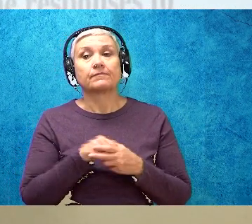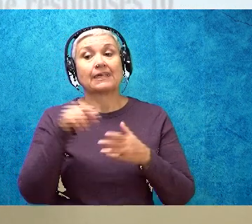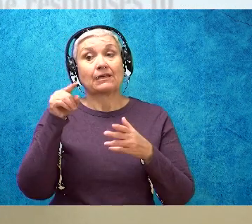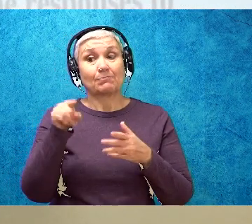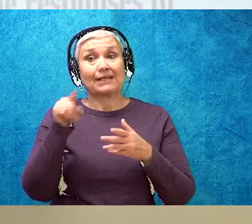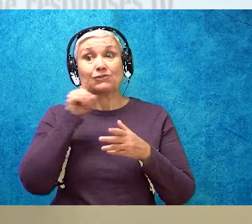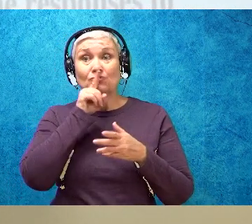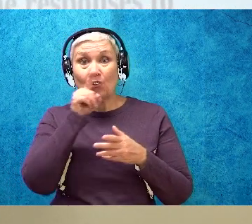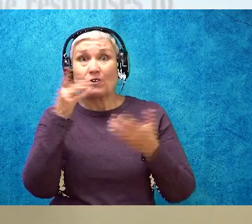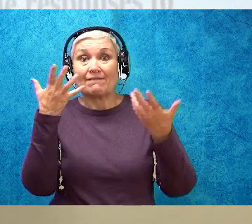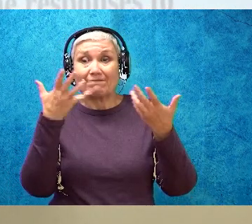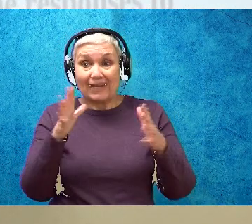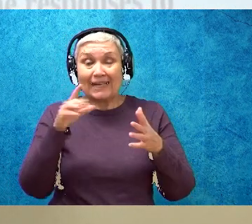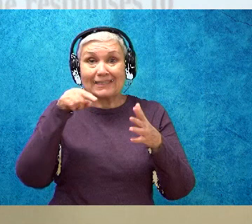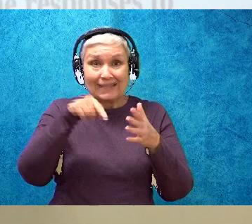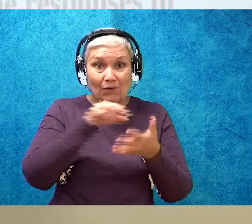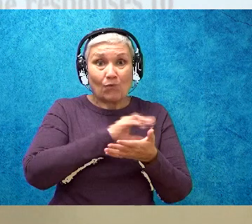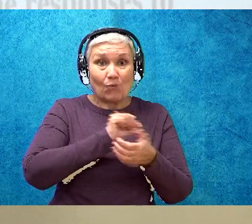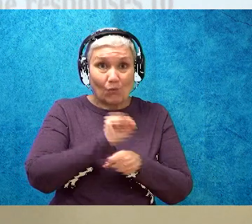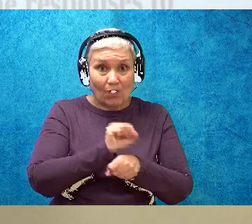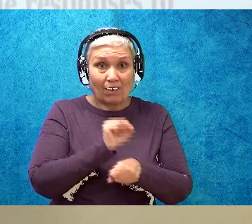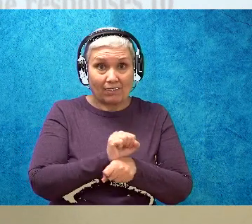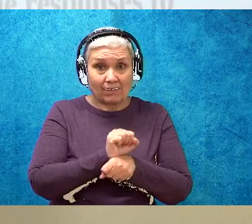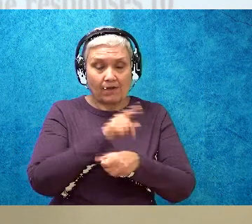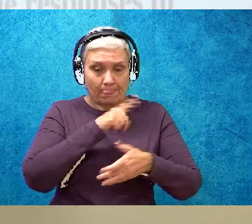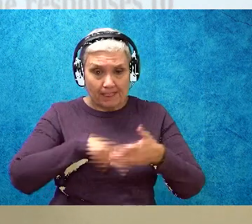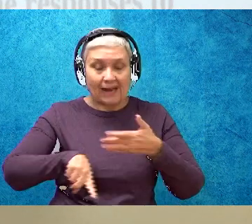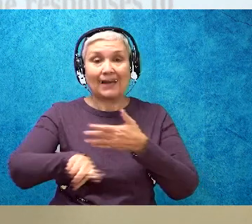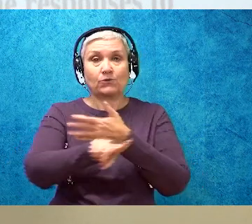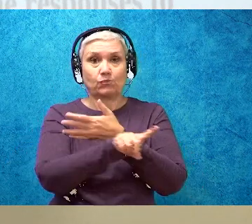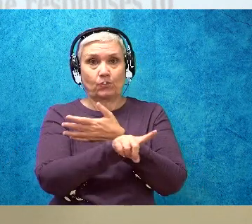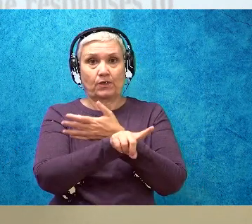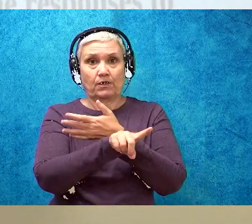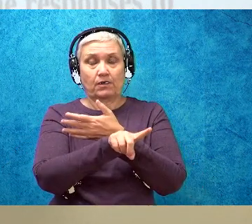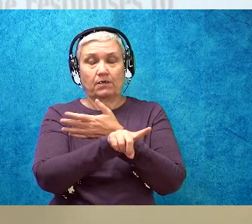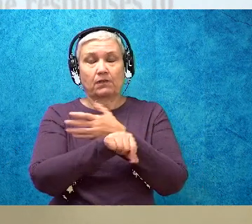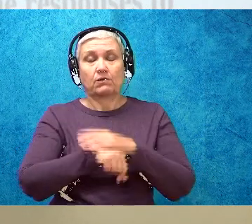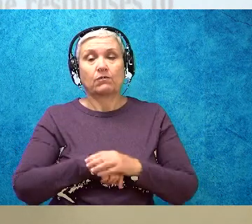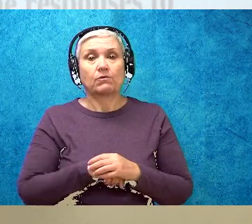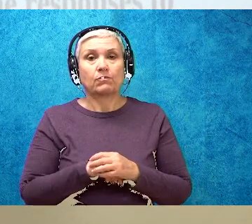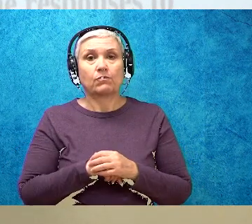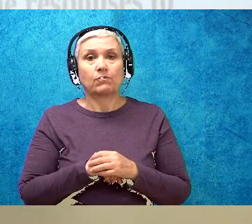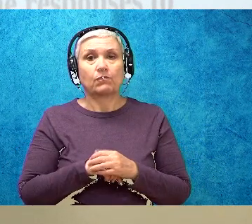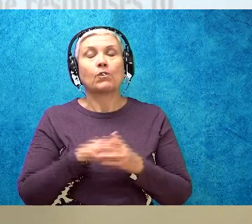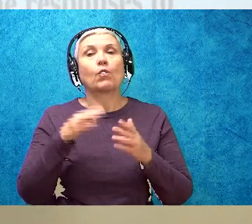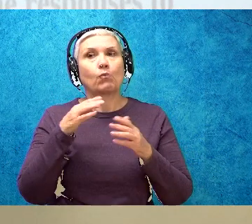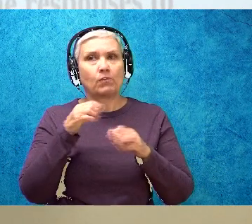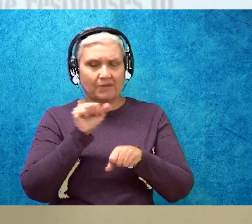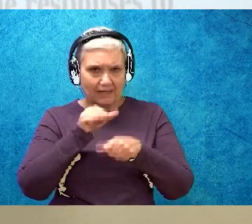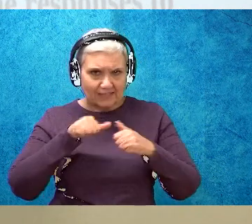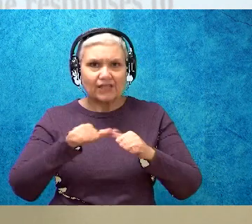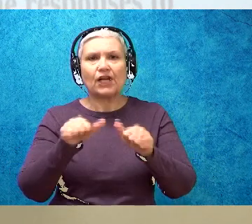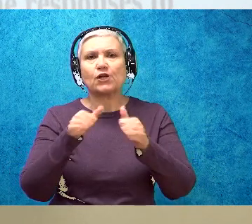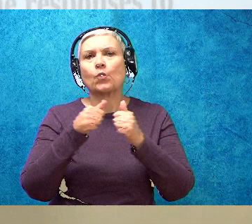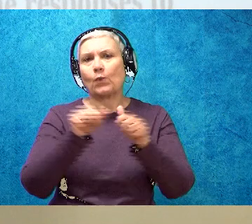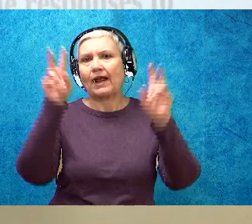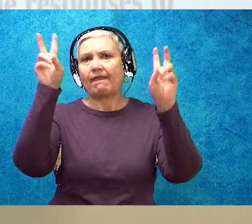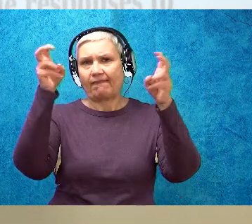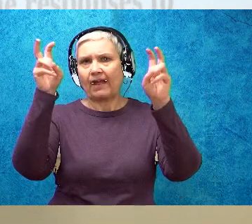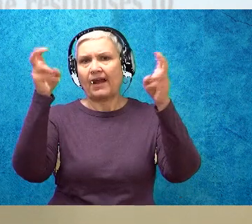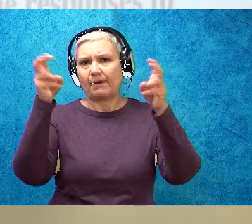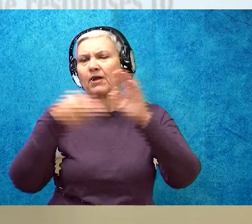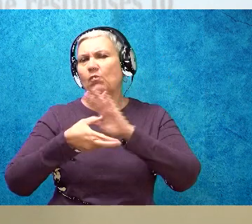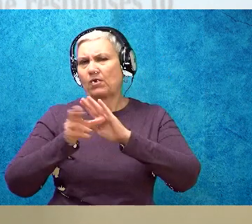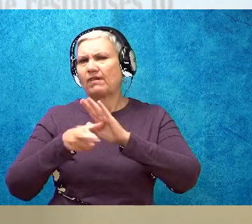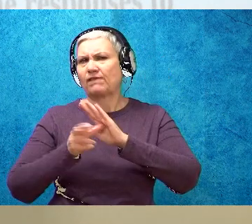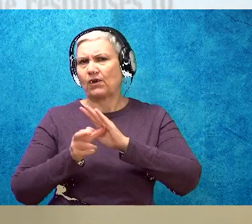done. Next week, we're going to carry on over with theme. We'll do a quick review,